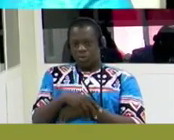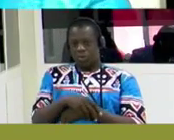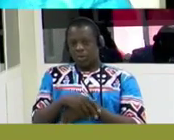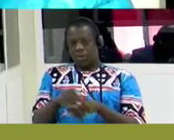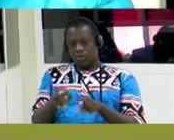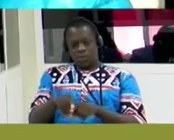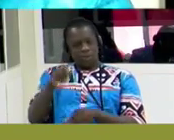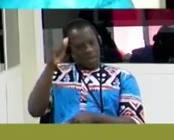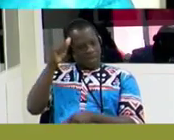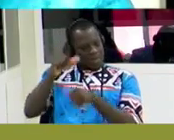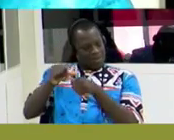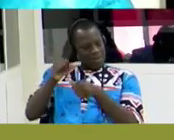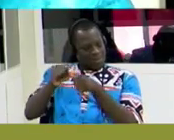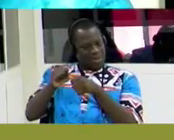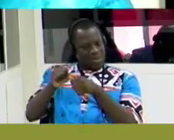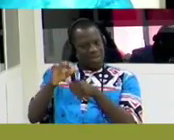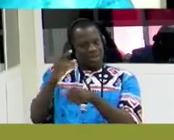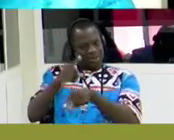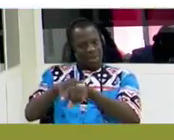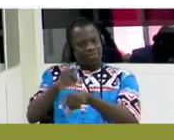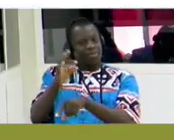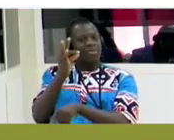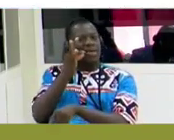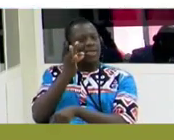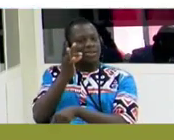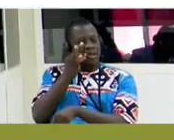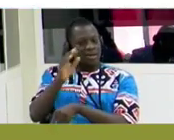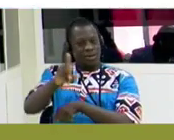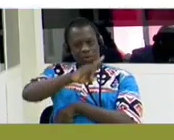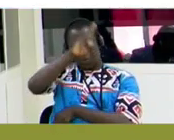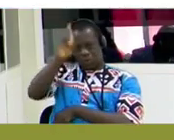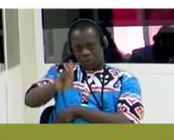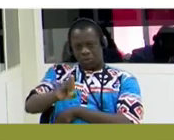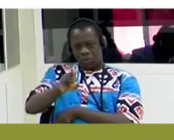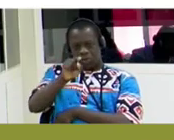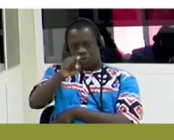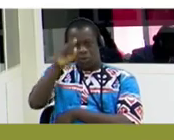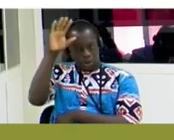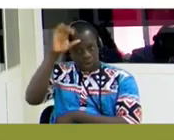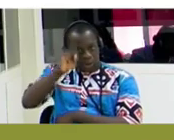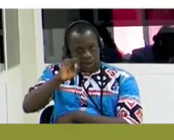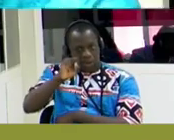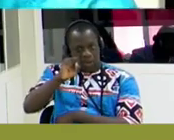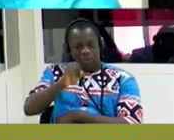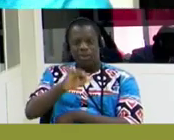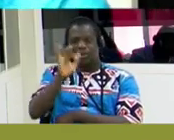you would bear that in mind as you answer the questions. You understand? Yes, sir.